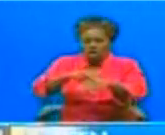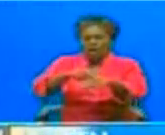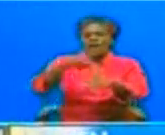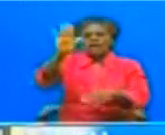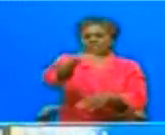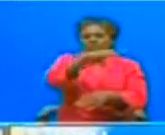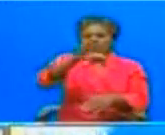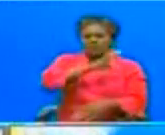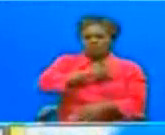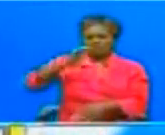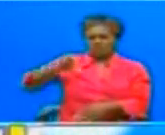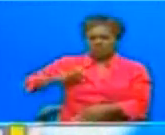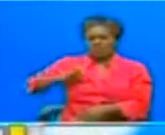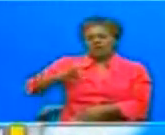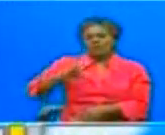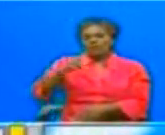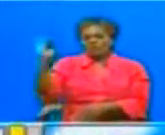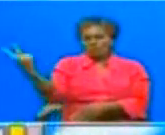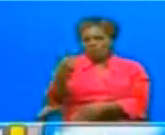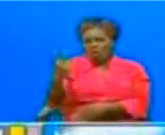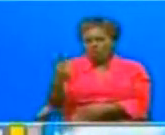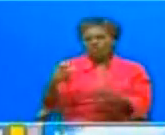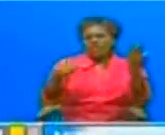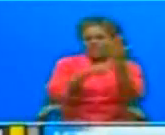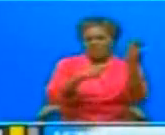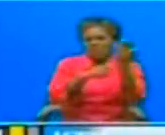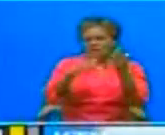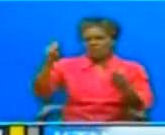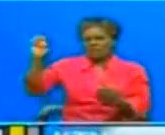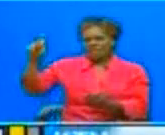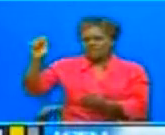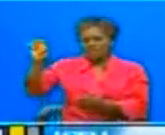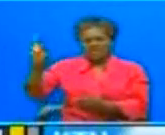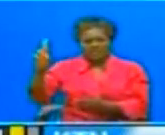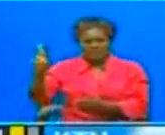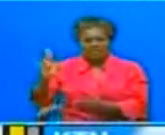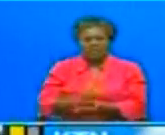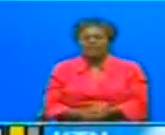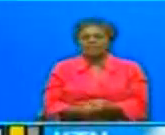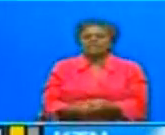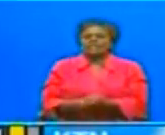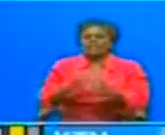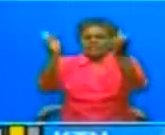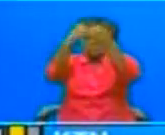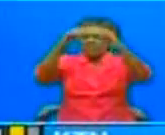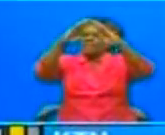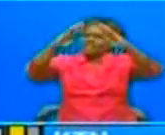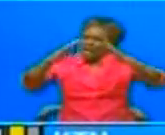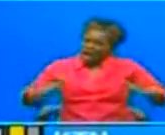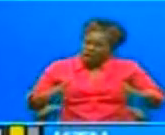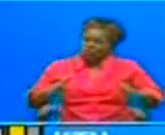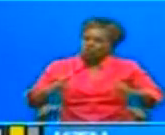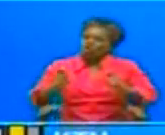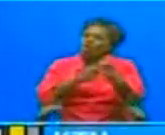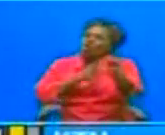National Security. This is after the two were mentioned by Keter in his tirade. State House Comptroller, yes, that is the President